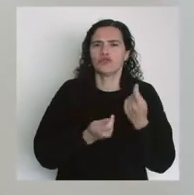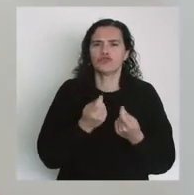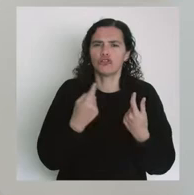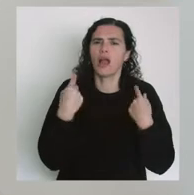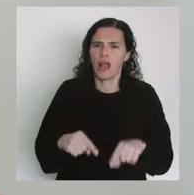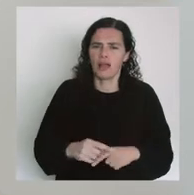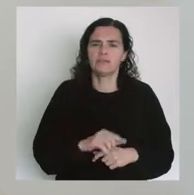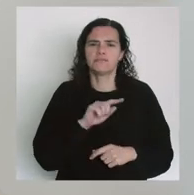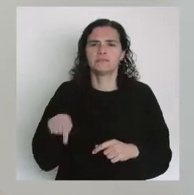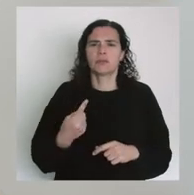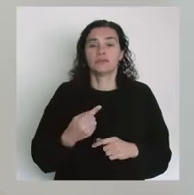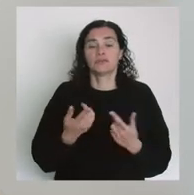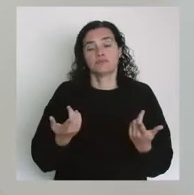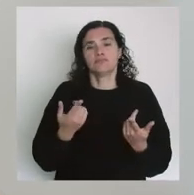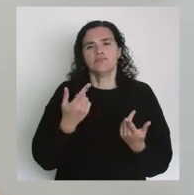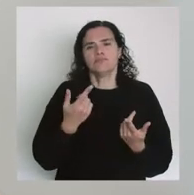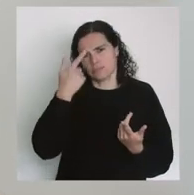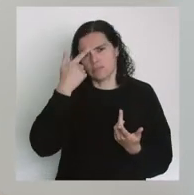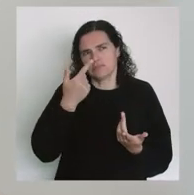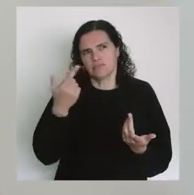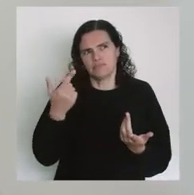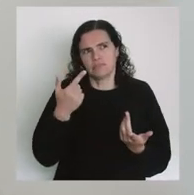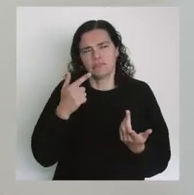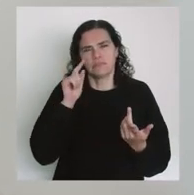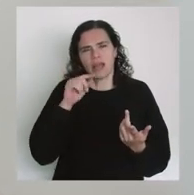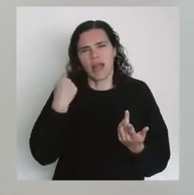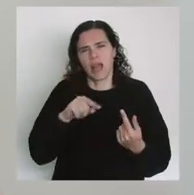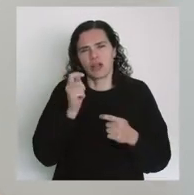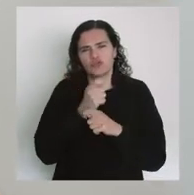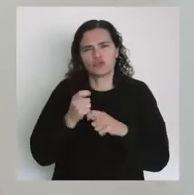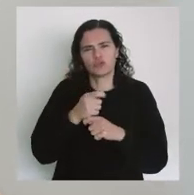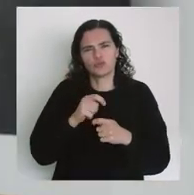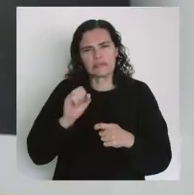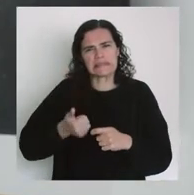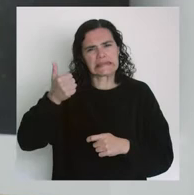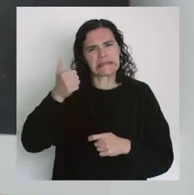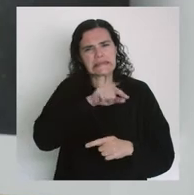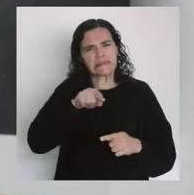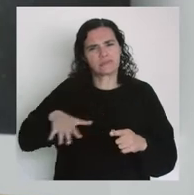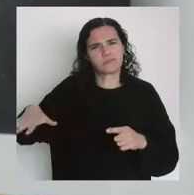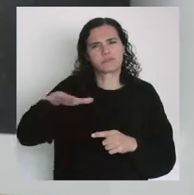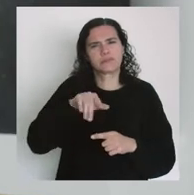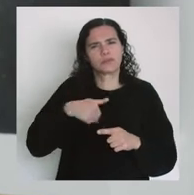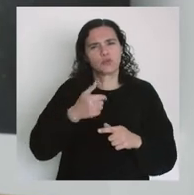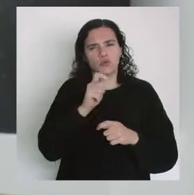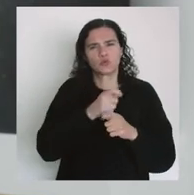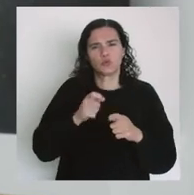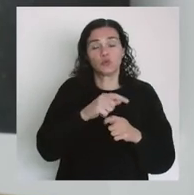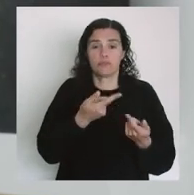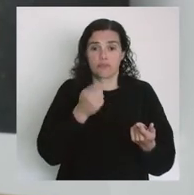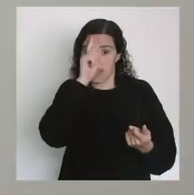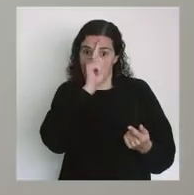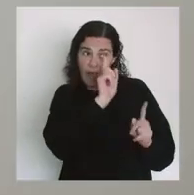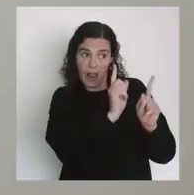of that. We've had maybe the most dominating sculpture in this hall of sculpture with the